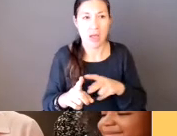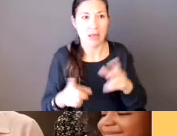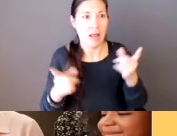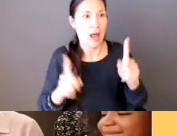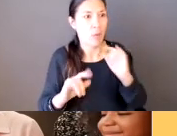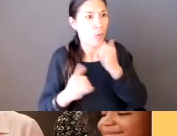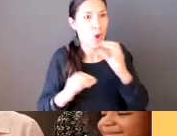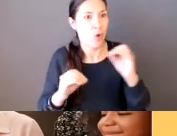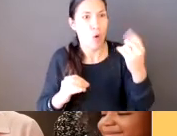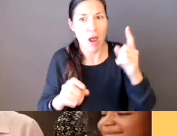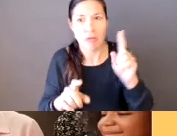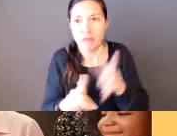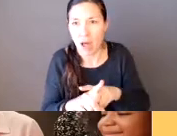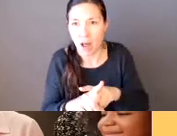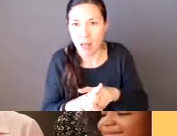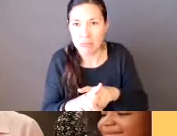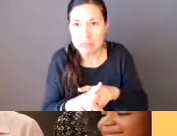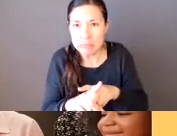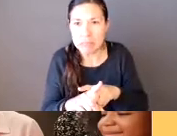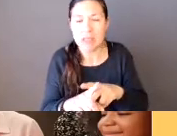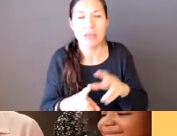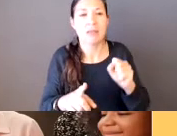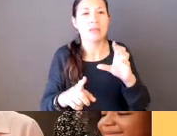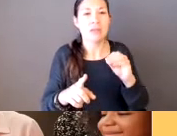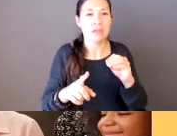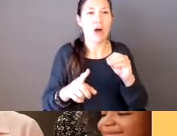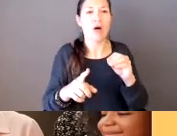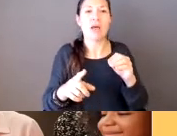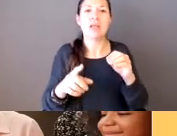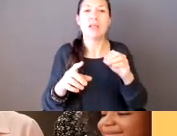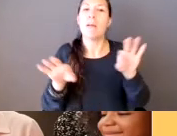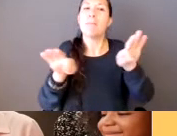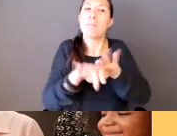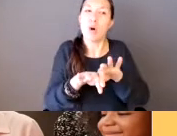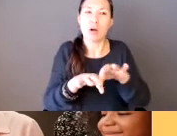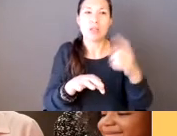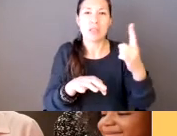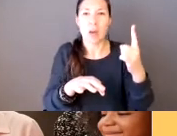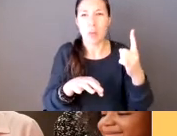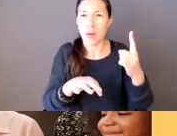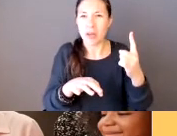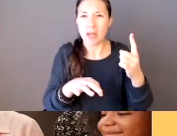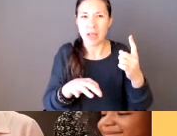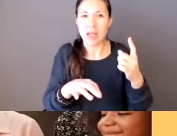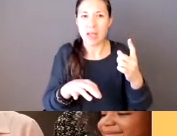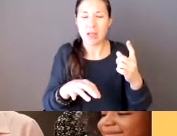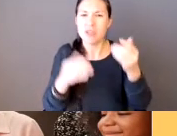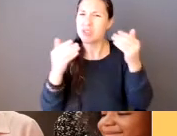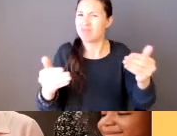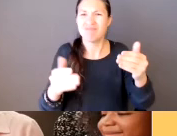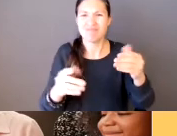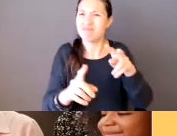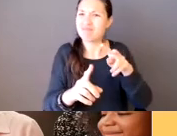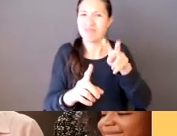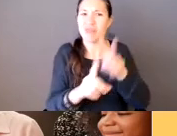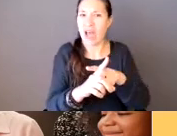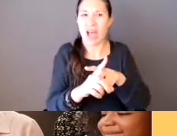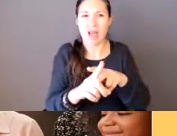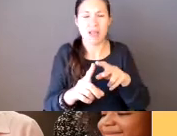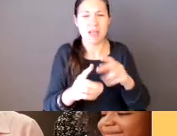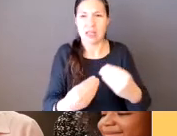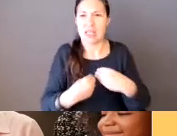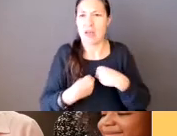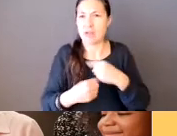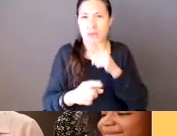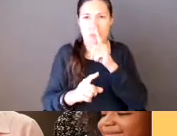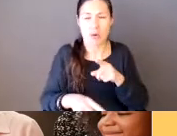much broader picture of the situation, because everybody has a different viewpoint of the situation. So it's important to get those reports in, because that's